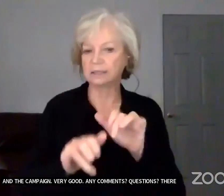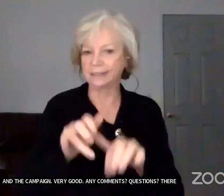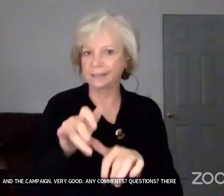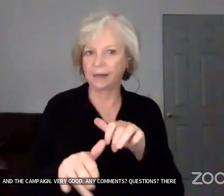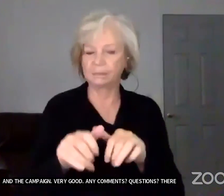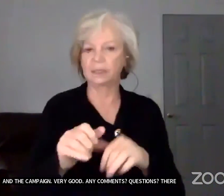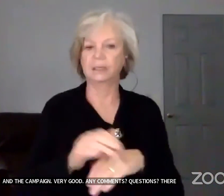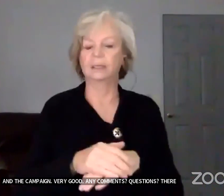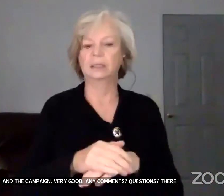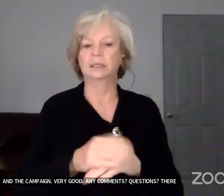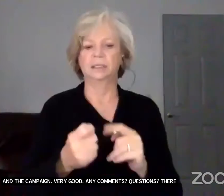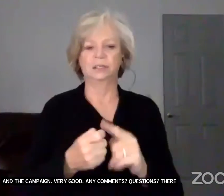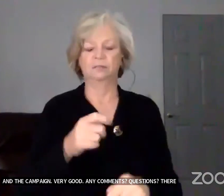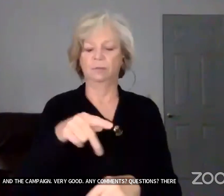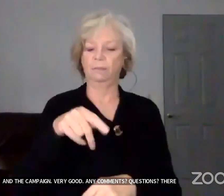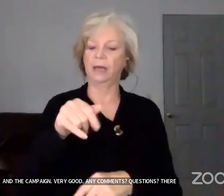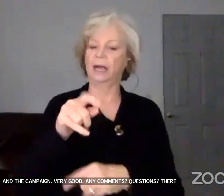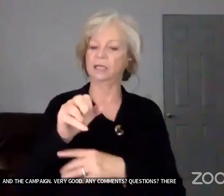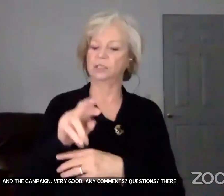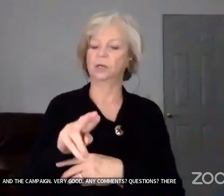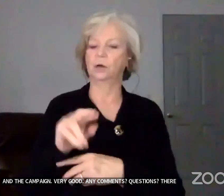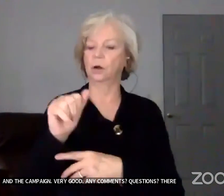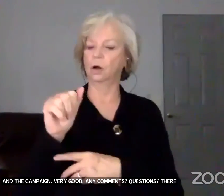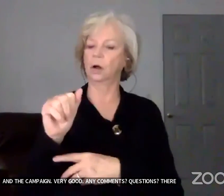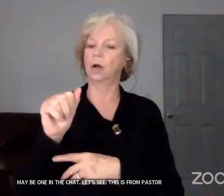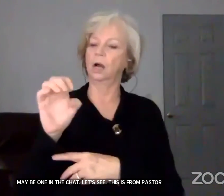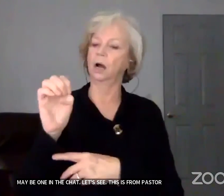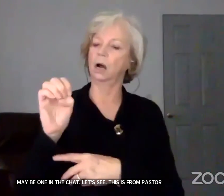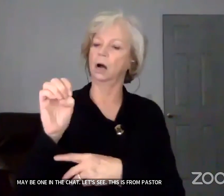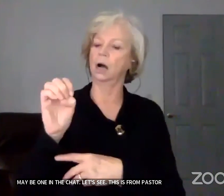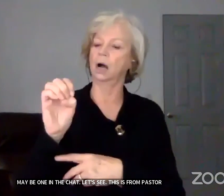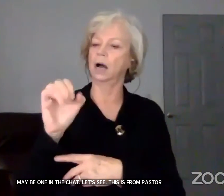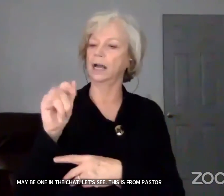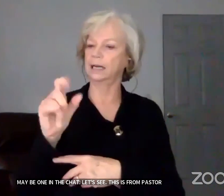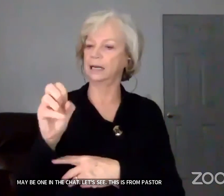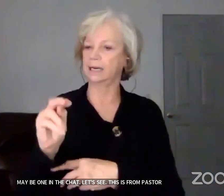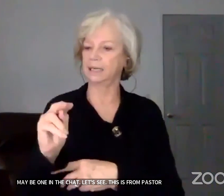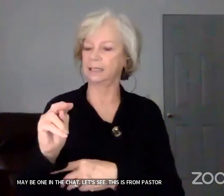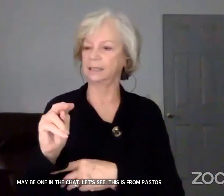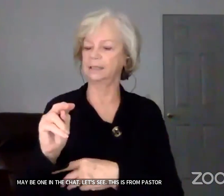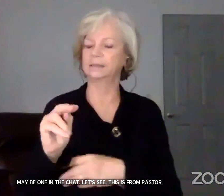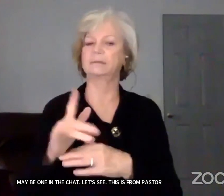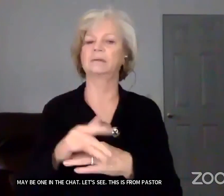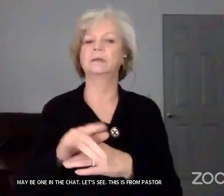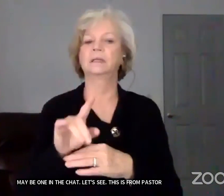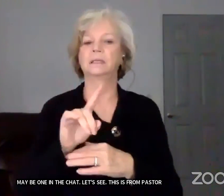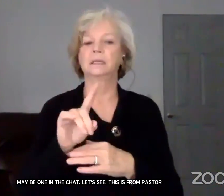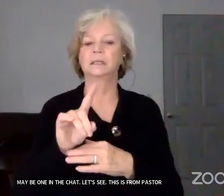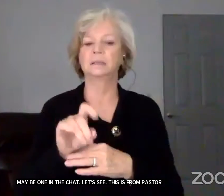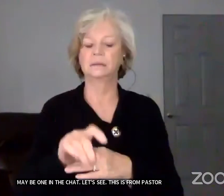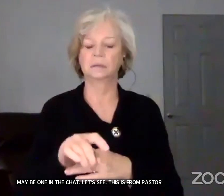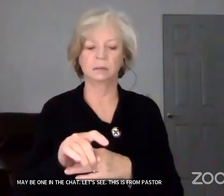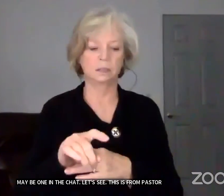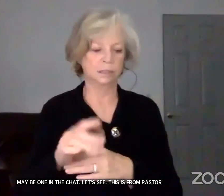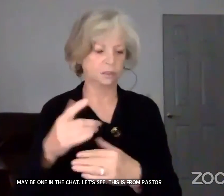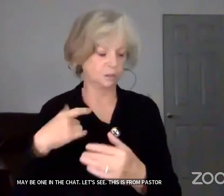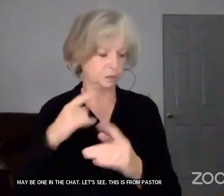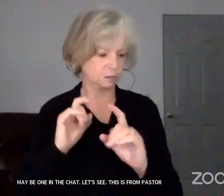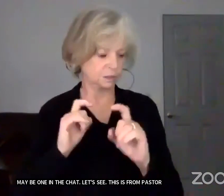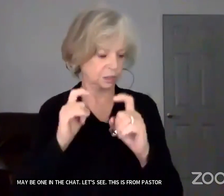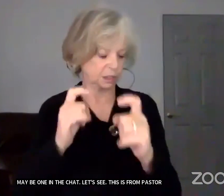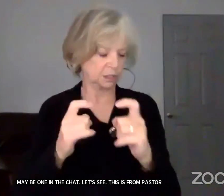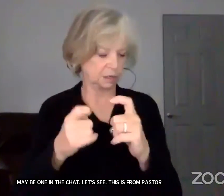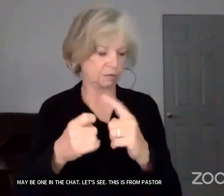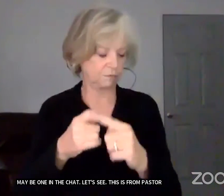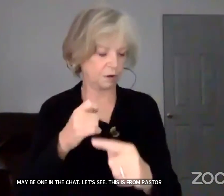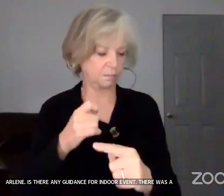Pastor Arlene. Is there any guidance about attendance limits for indoor events? Like back during SIP, there was a recommendation to limit attendance